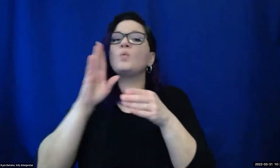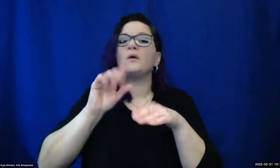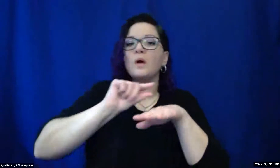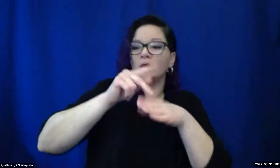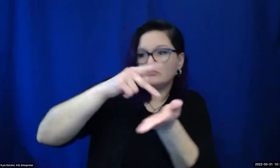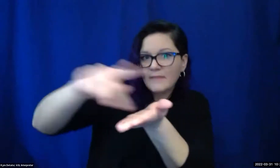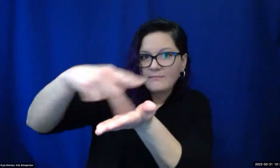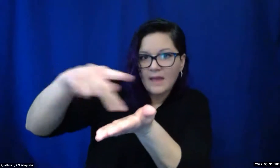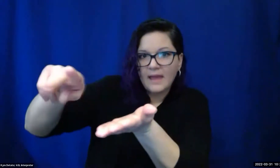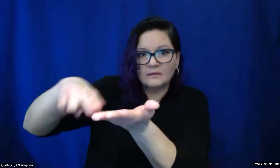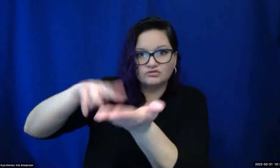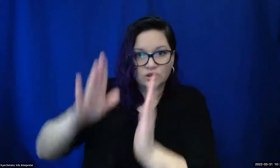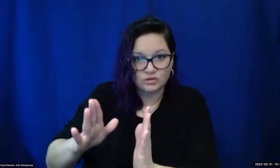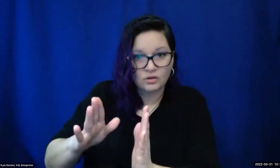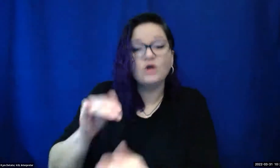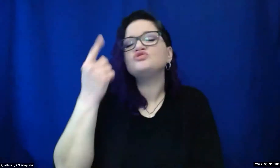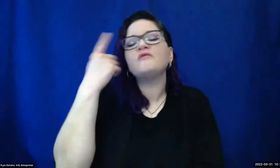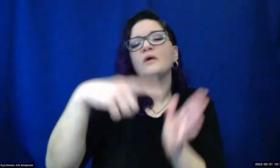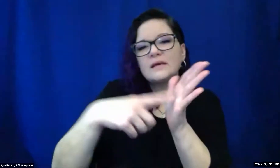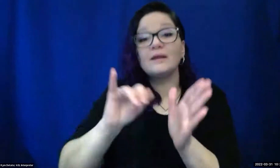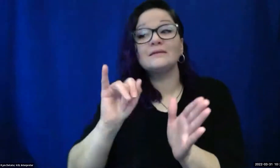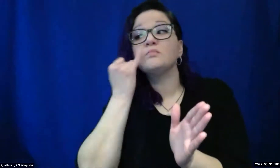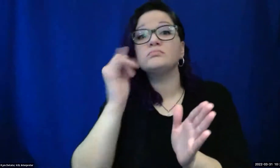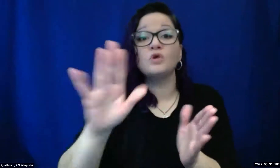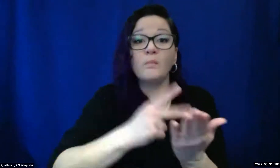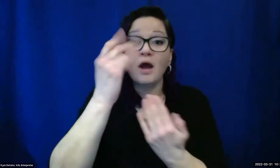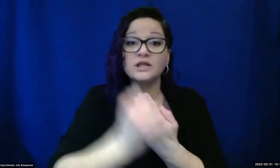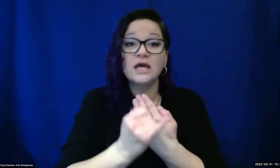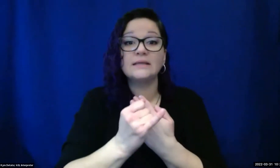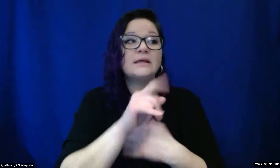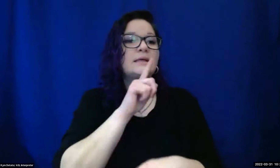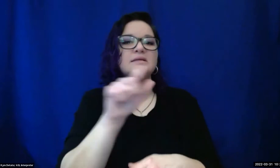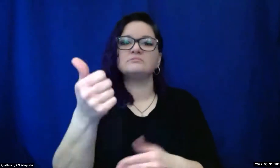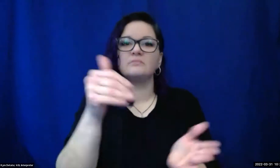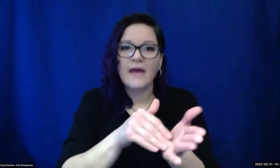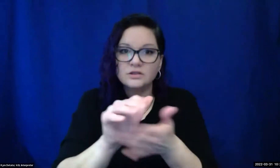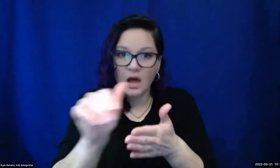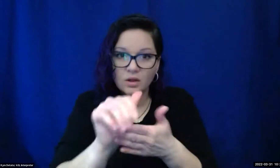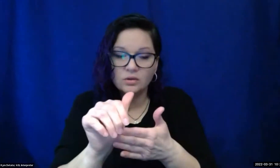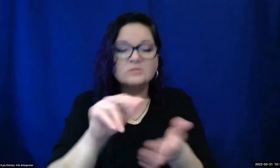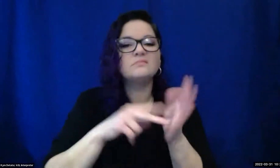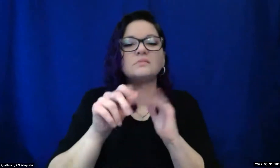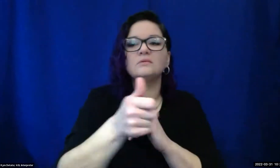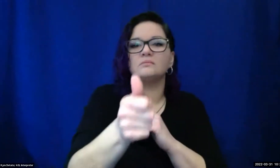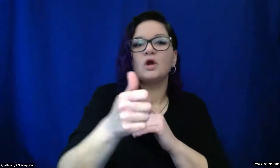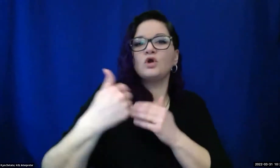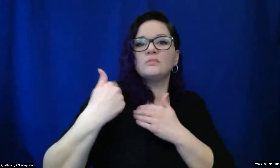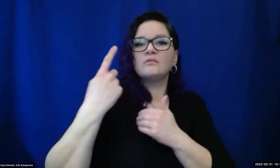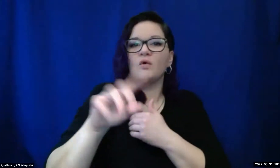For instance, if your project is $10,000, you're responsible for,